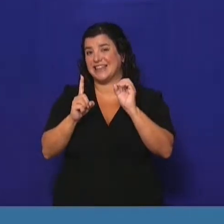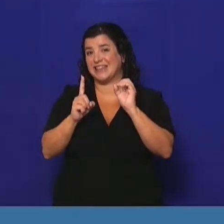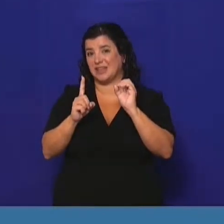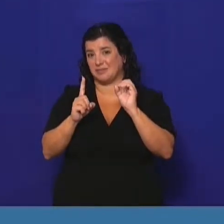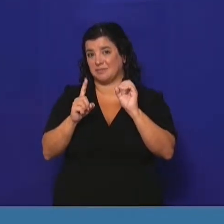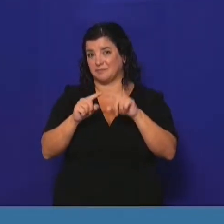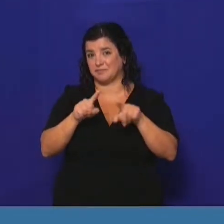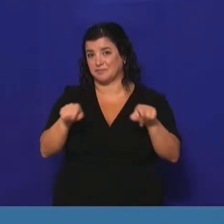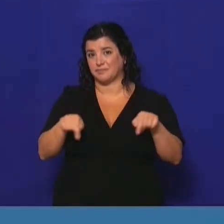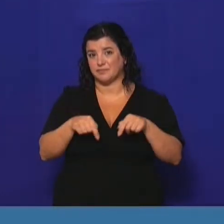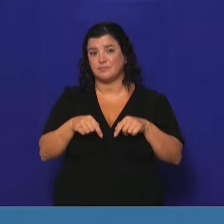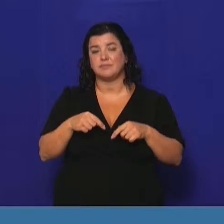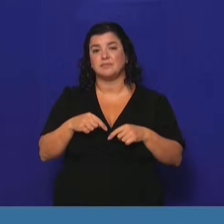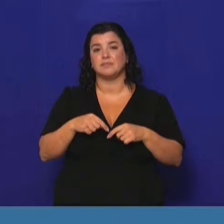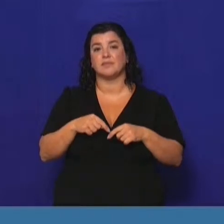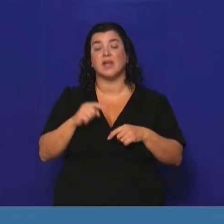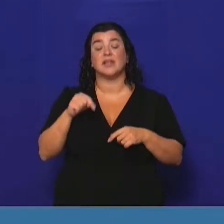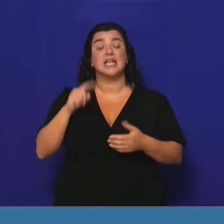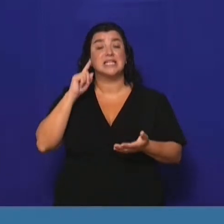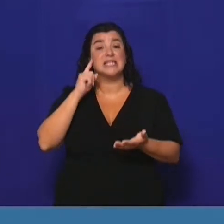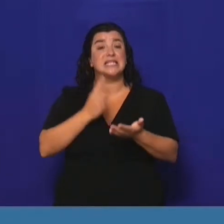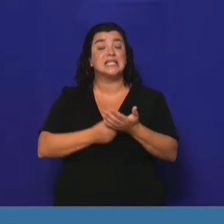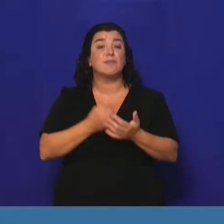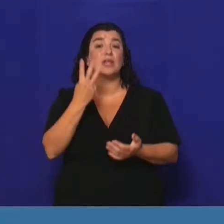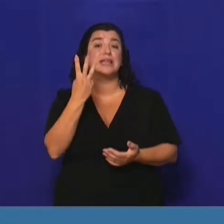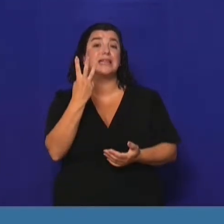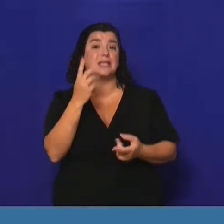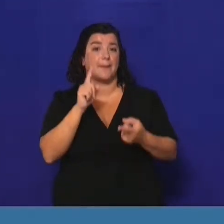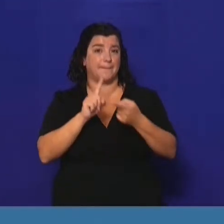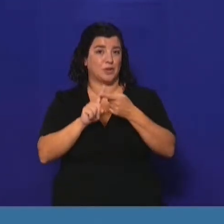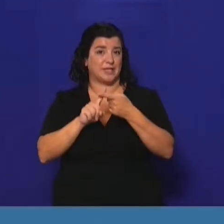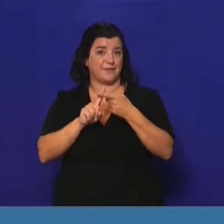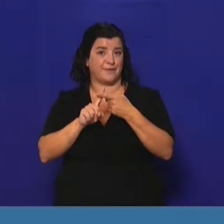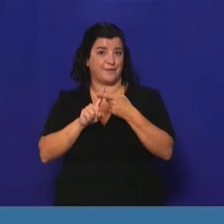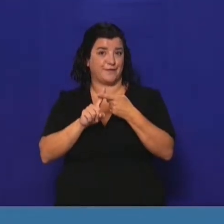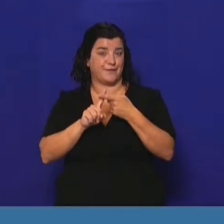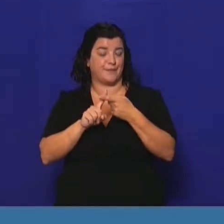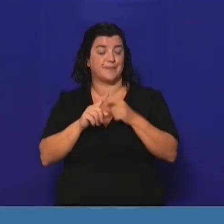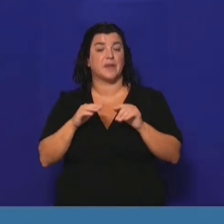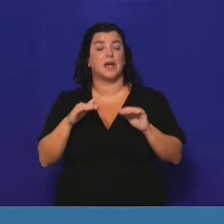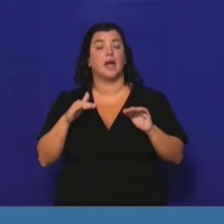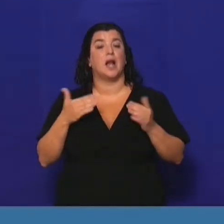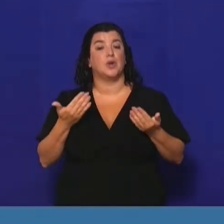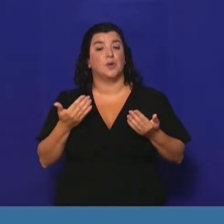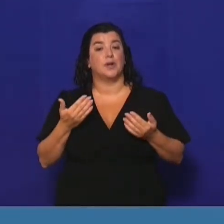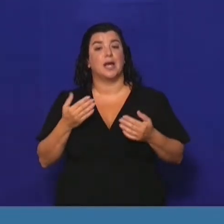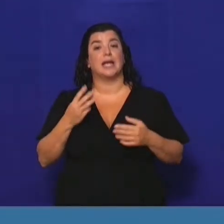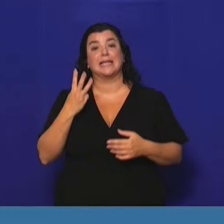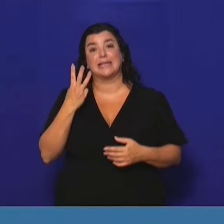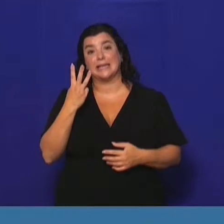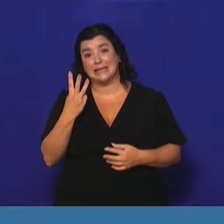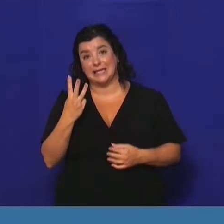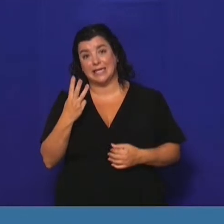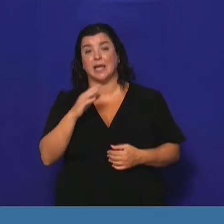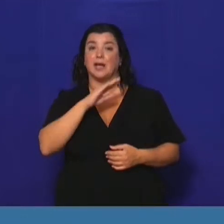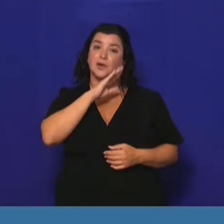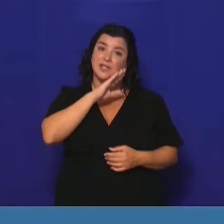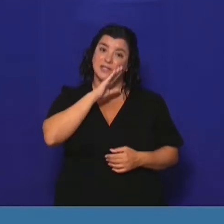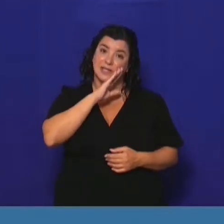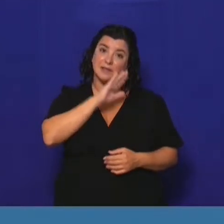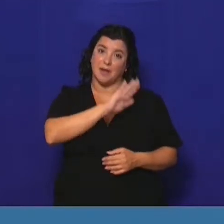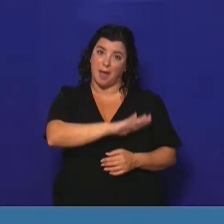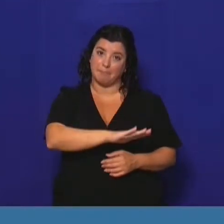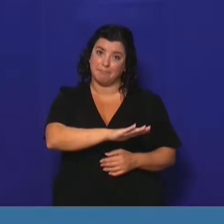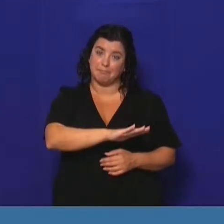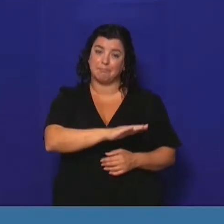ġew ittestjati ħarġu 3 li huma pożittivi. Dawn it-3 residenti li huma pożittivi